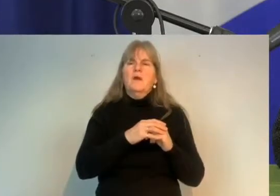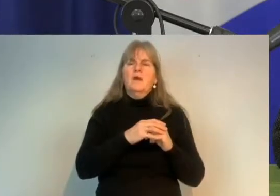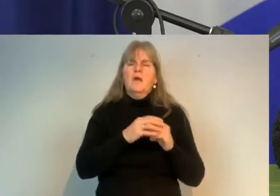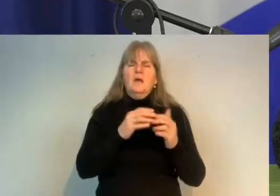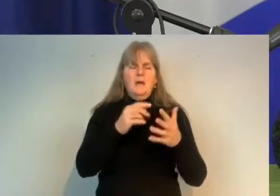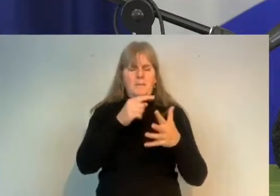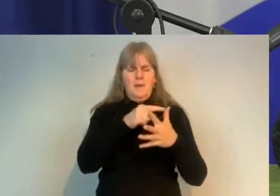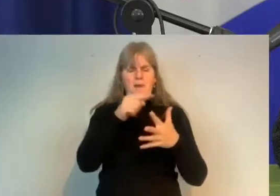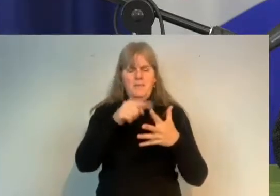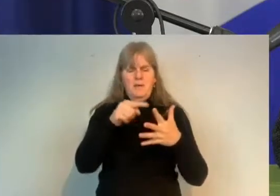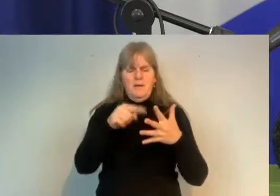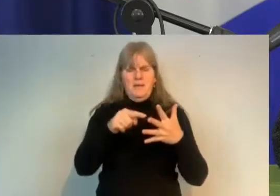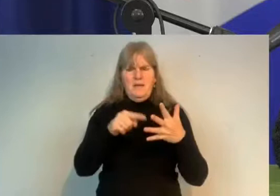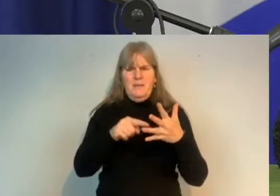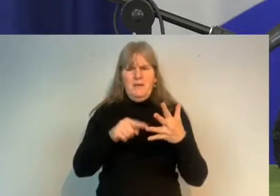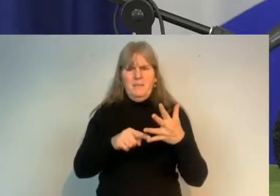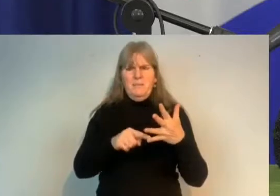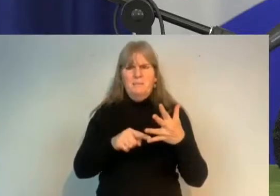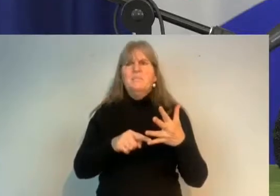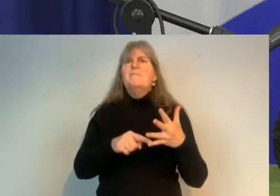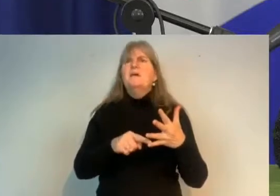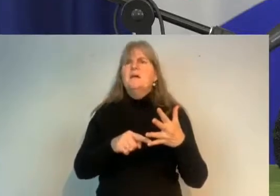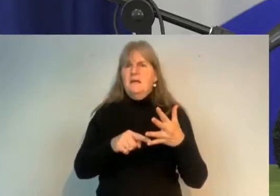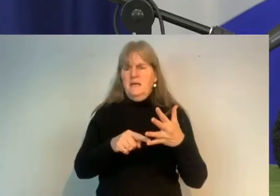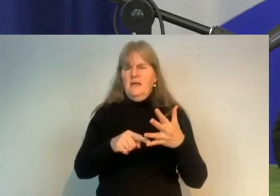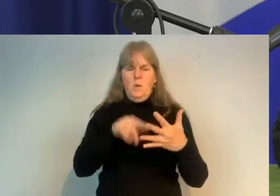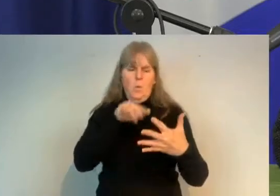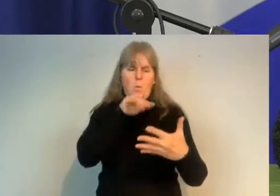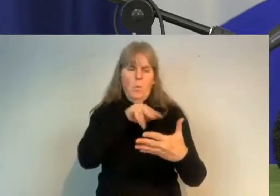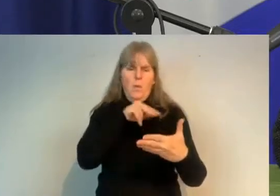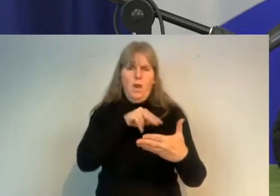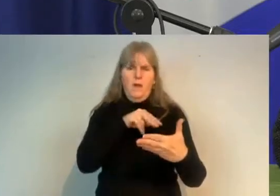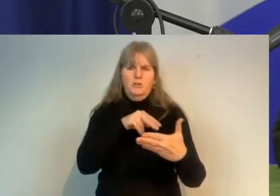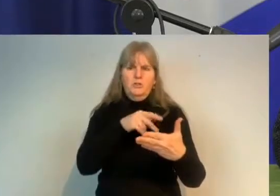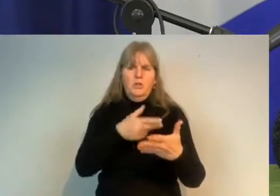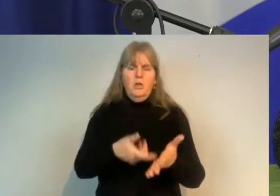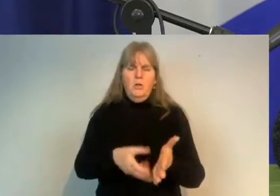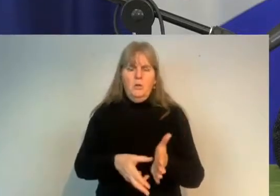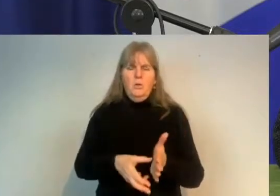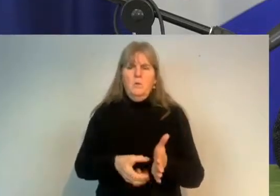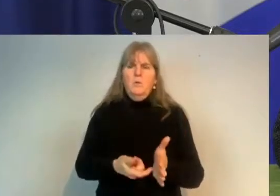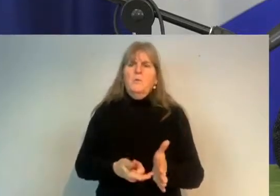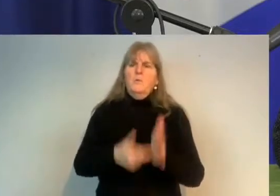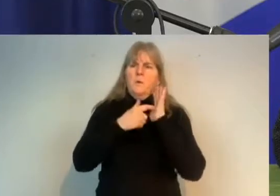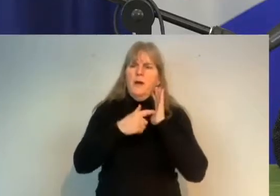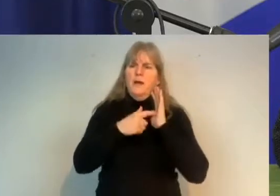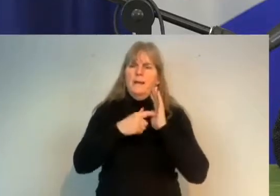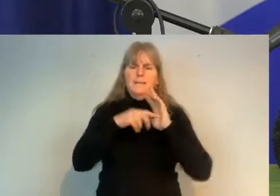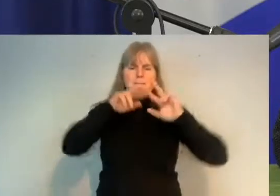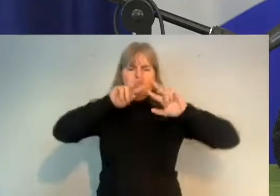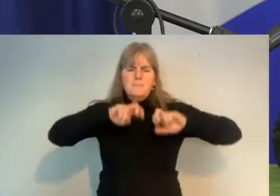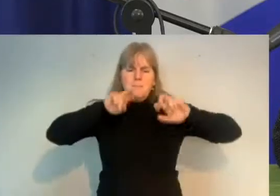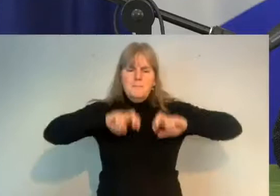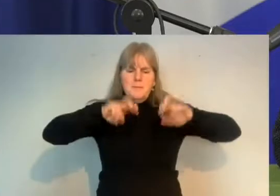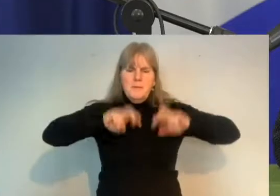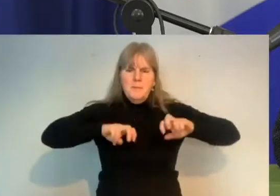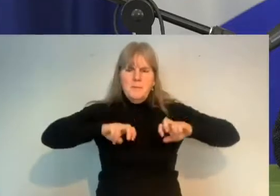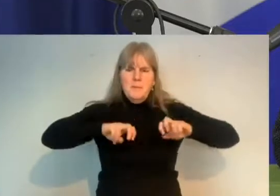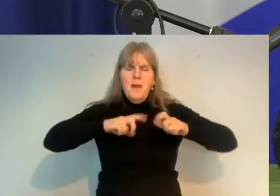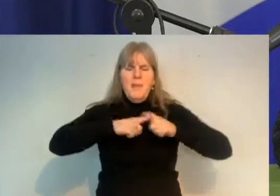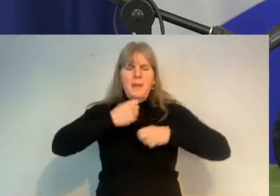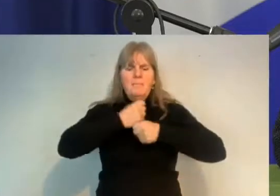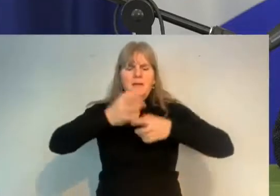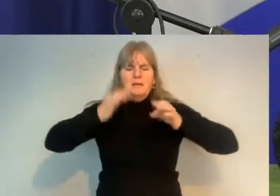together require clinical judgment to really look at what the situation is and what the next best step is. And